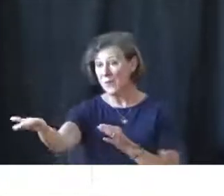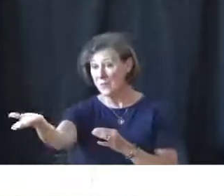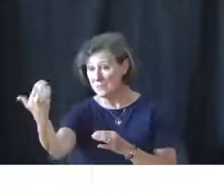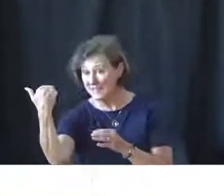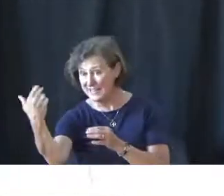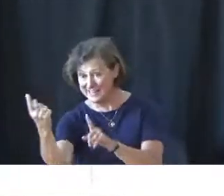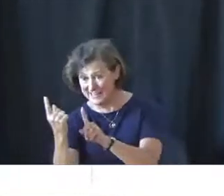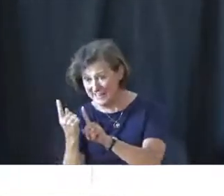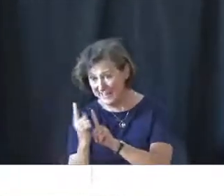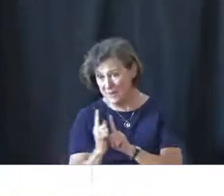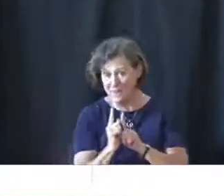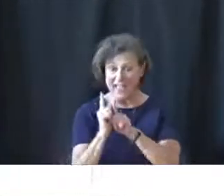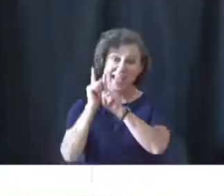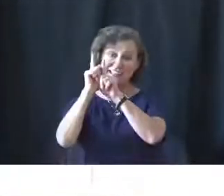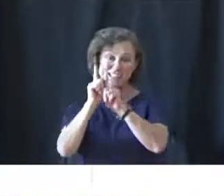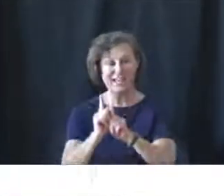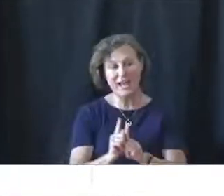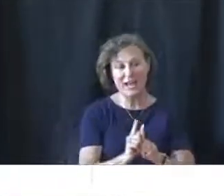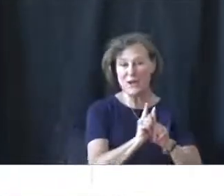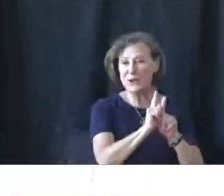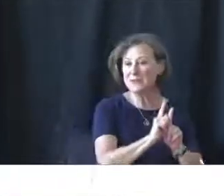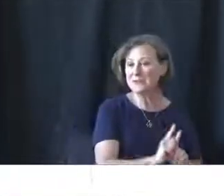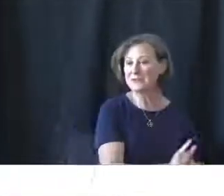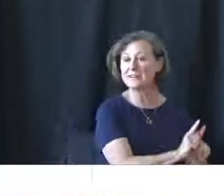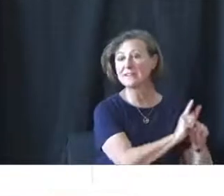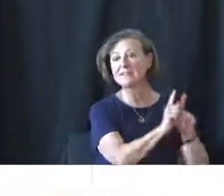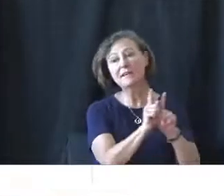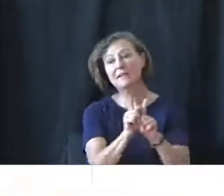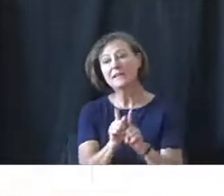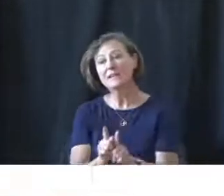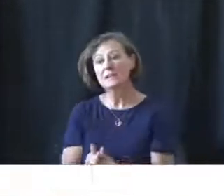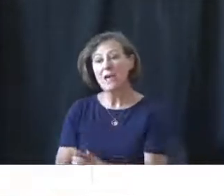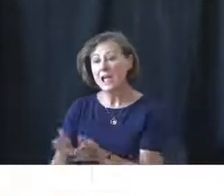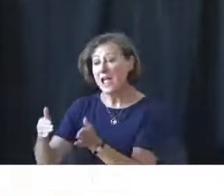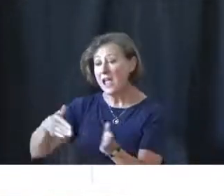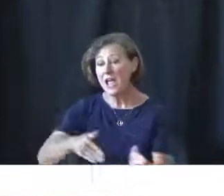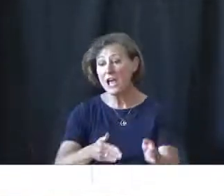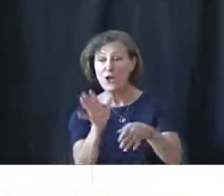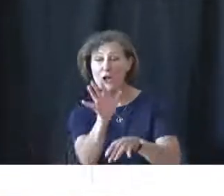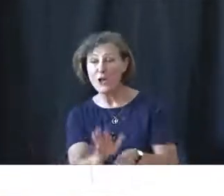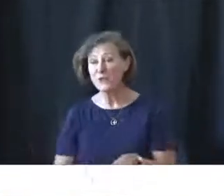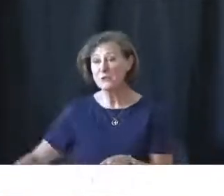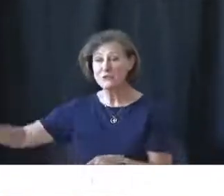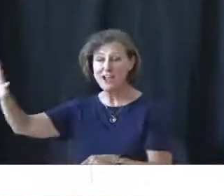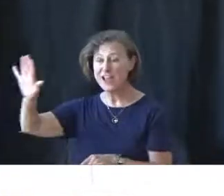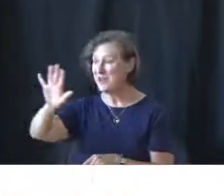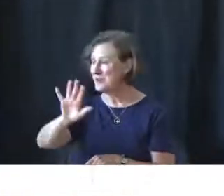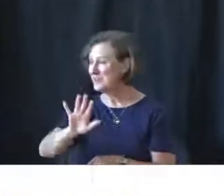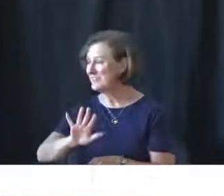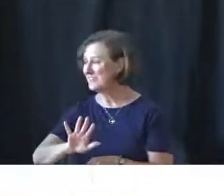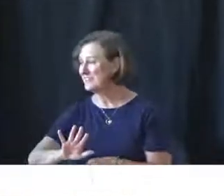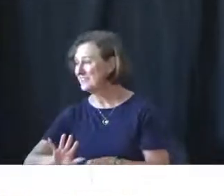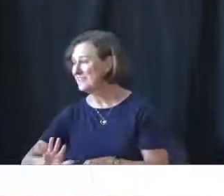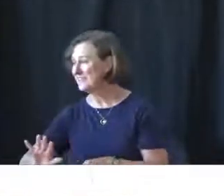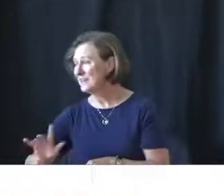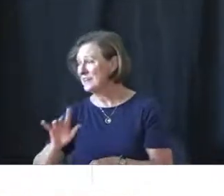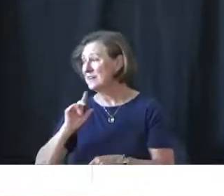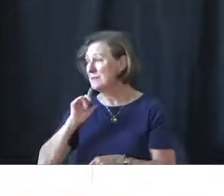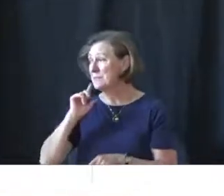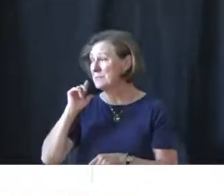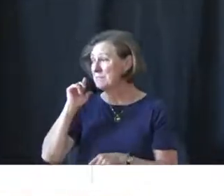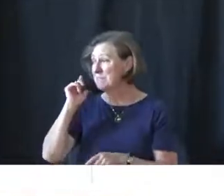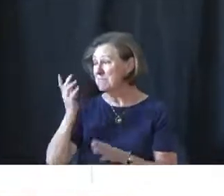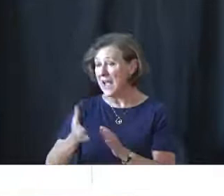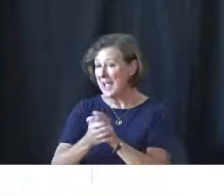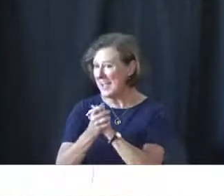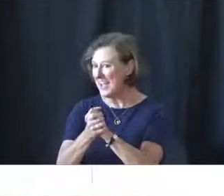Follow me up and down, all the way and all around.